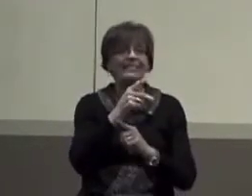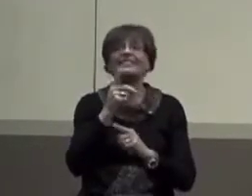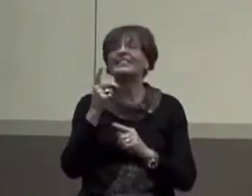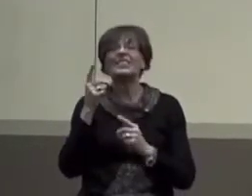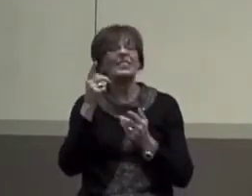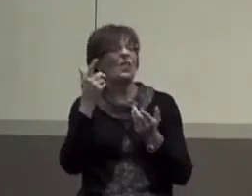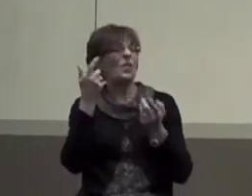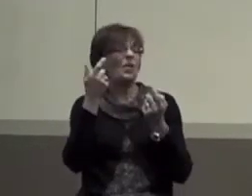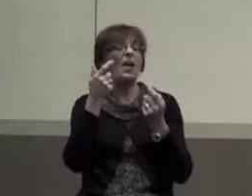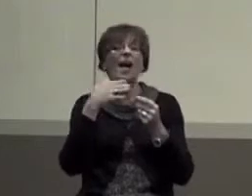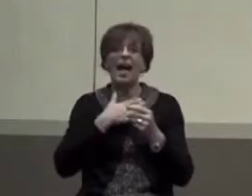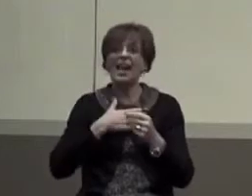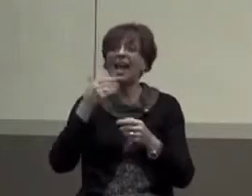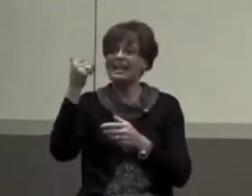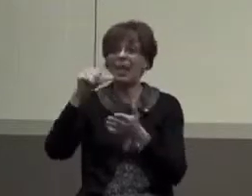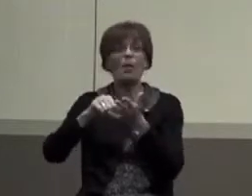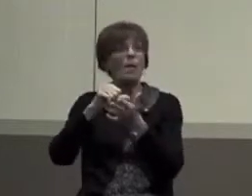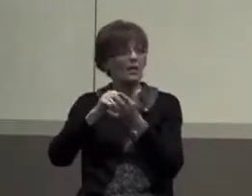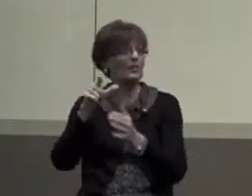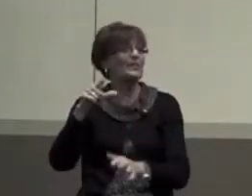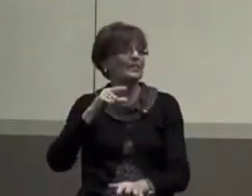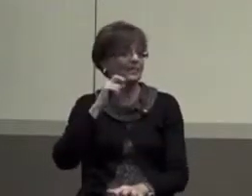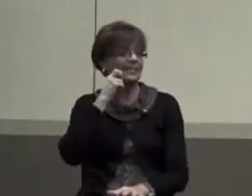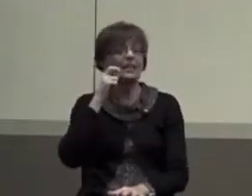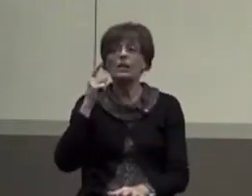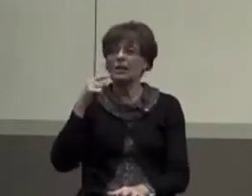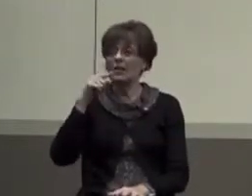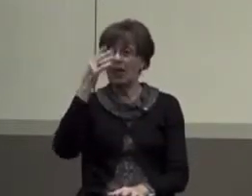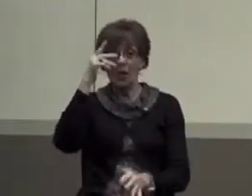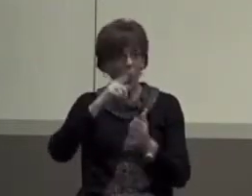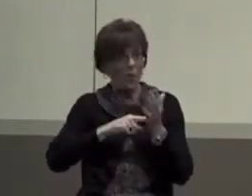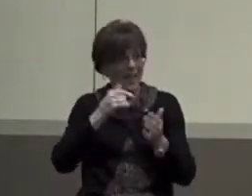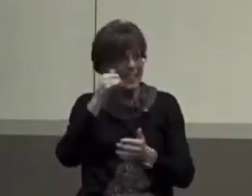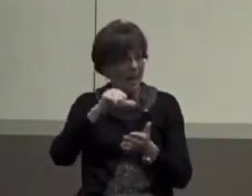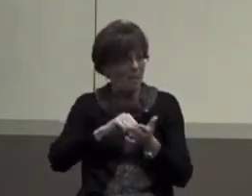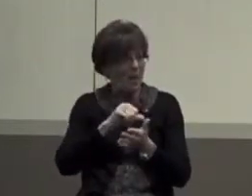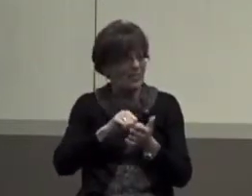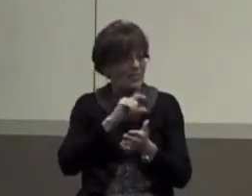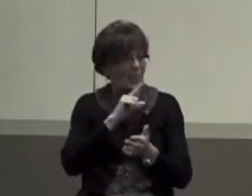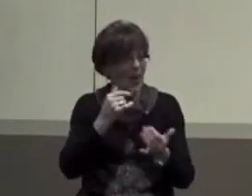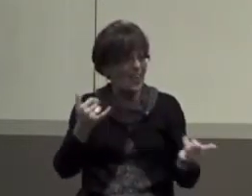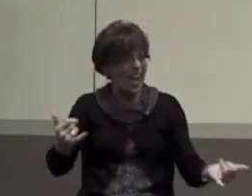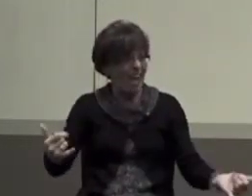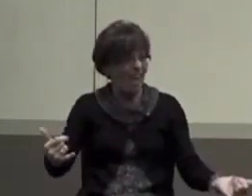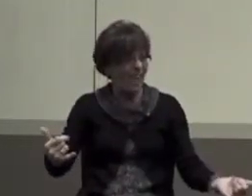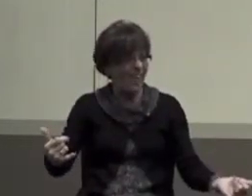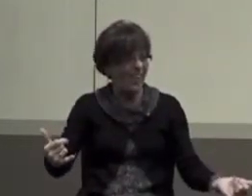I like the yellow pages. Do they even know what yellow pages are anymore?